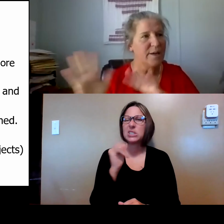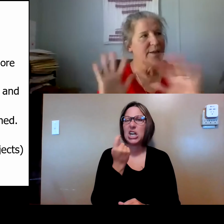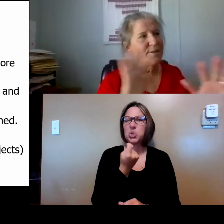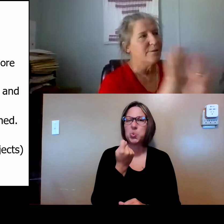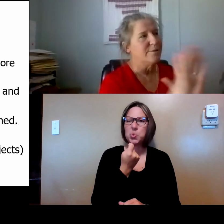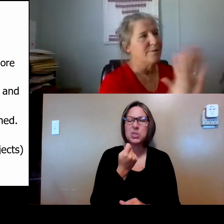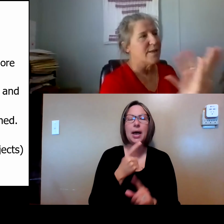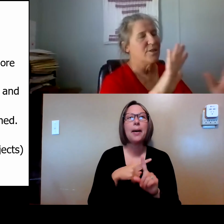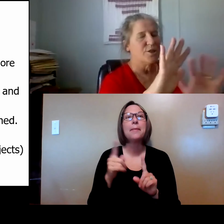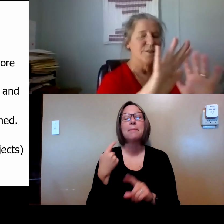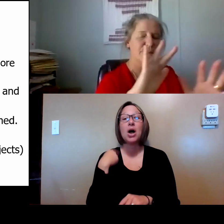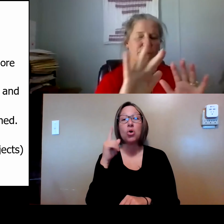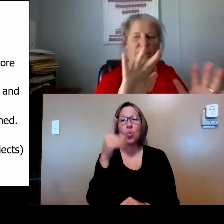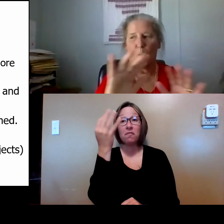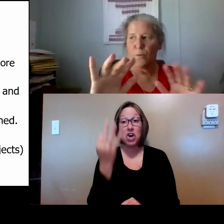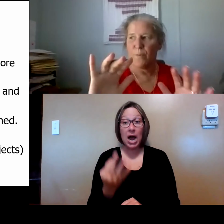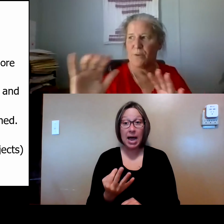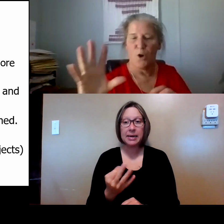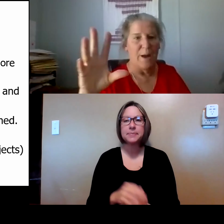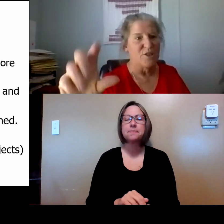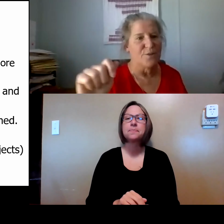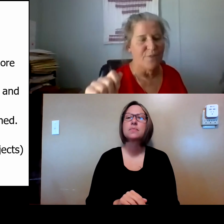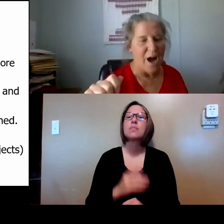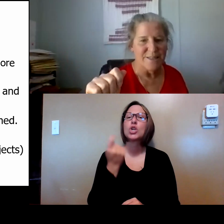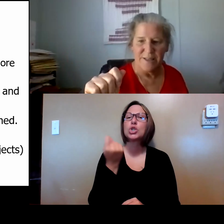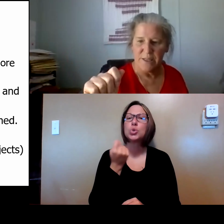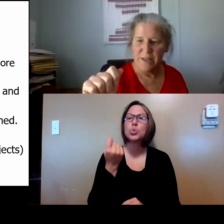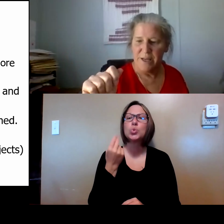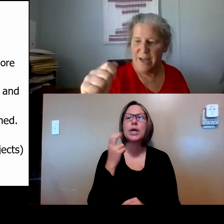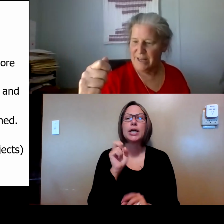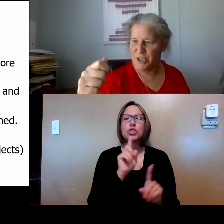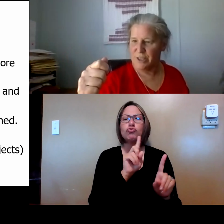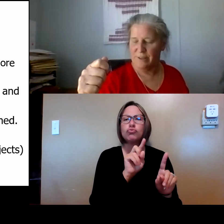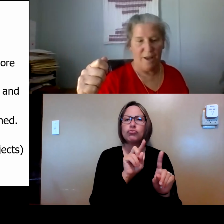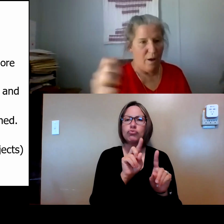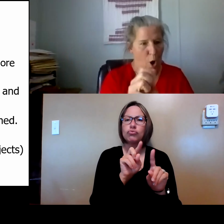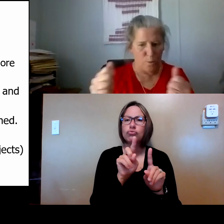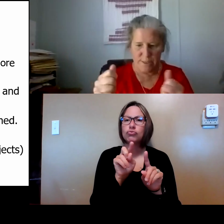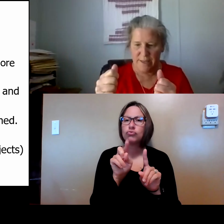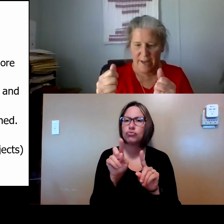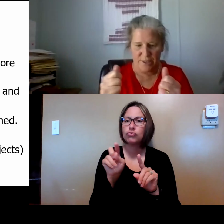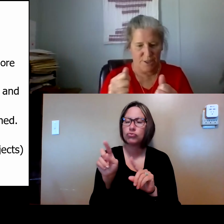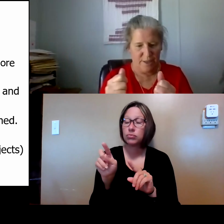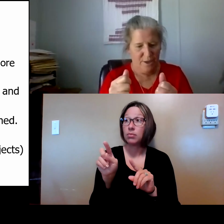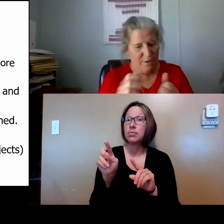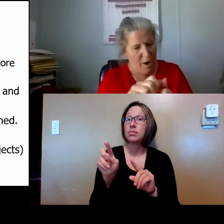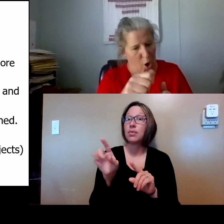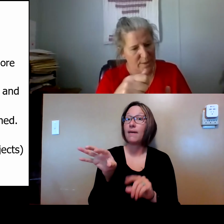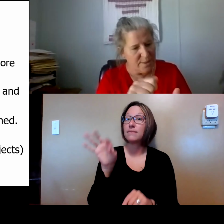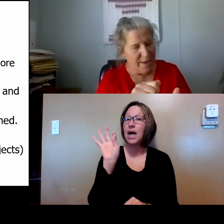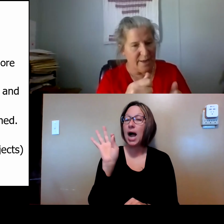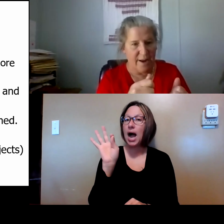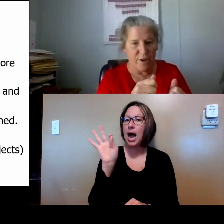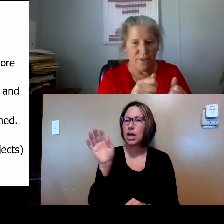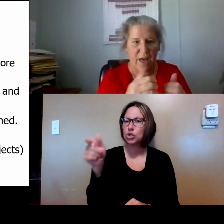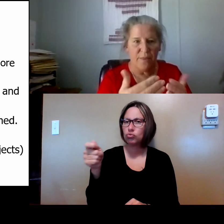Fridays and Tuesday, and she's going around the room and she finds it. And she holds it and she